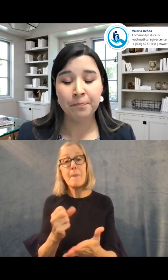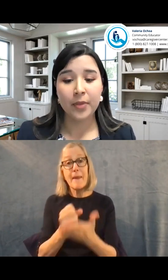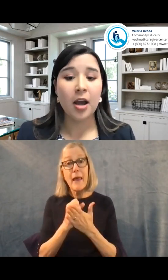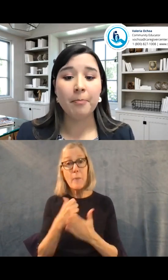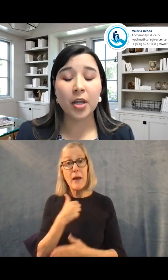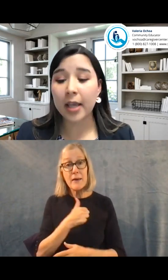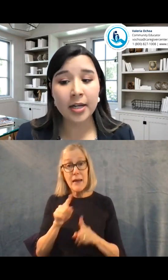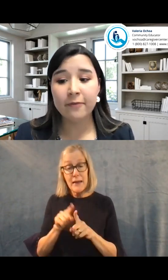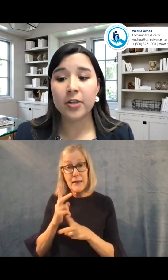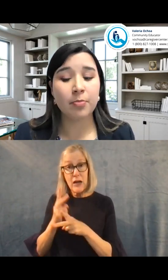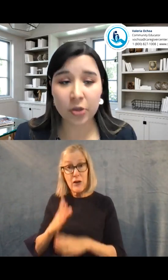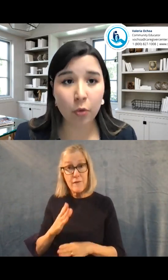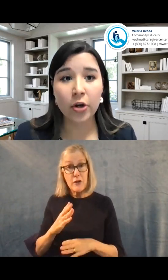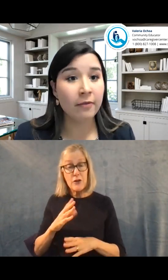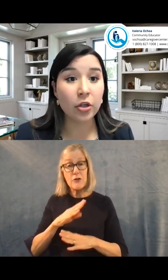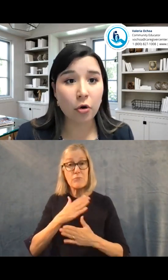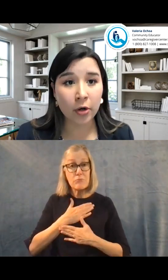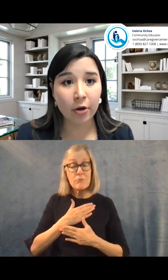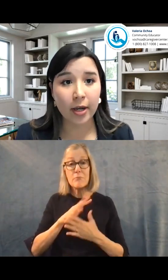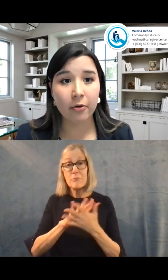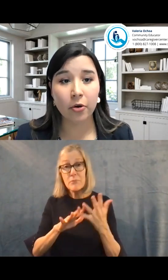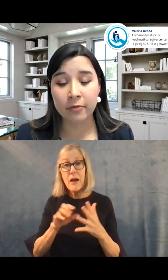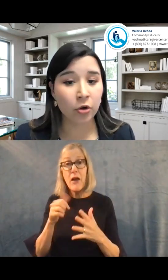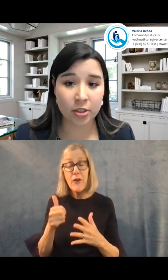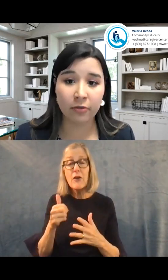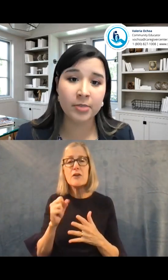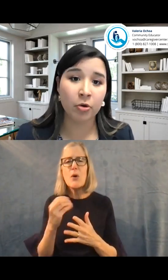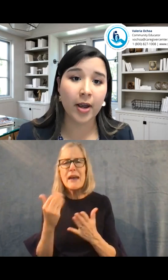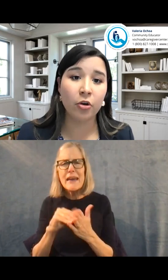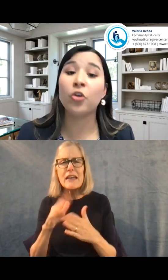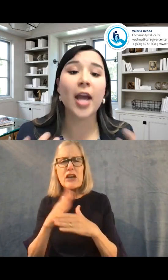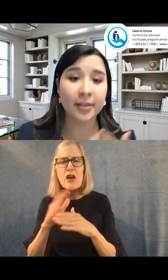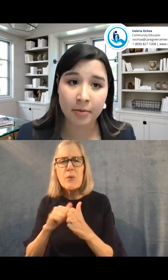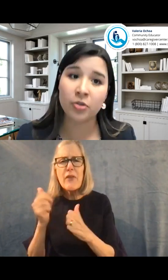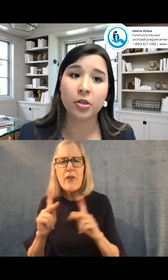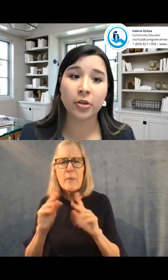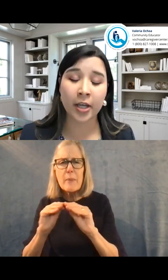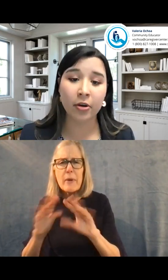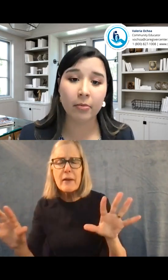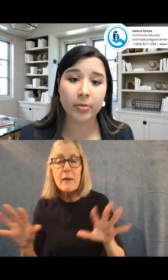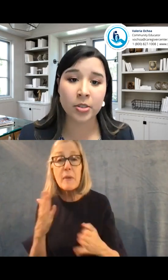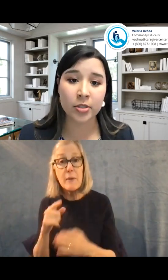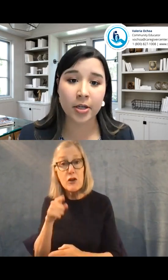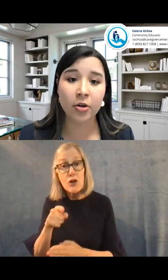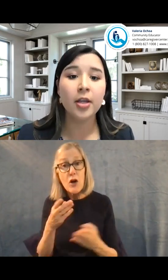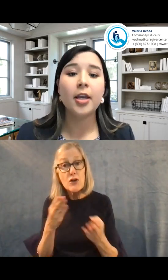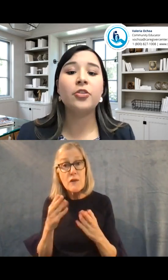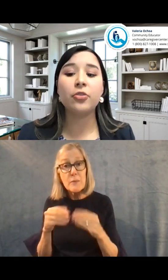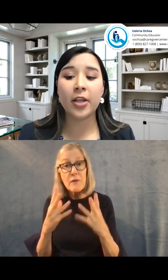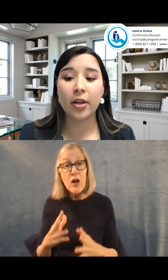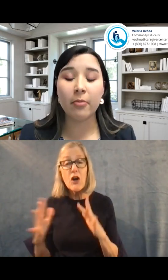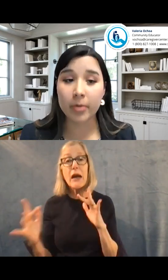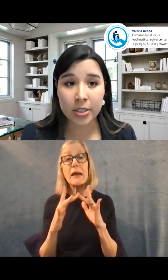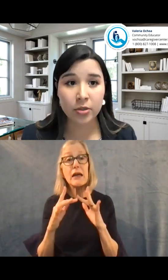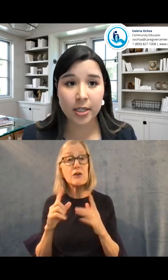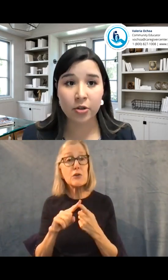caregivers. Again, spread the word. If you know a caregiver, if you're a service provider, connect them to Southern Caregiver Resource Center and to